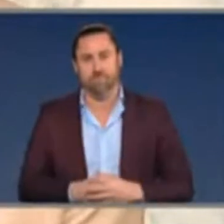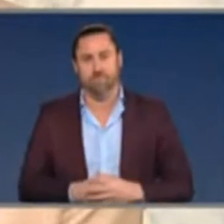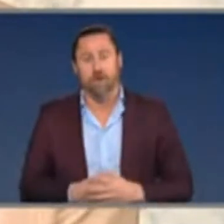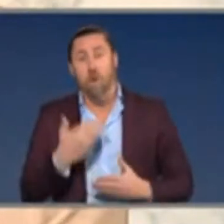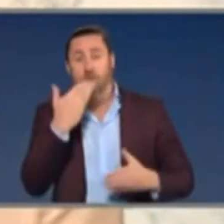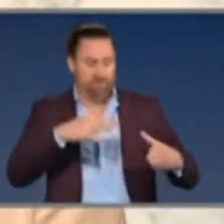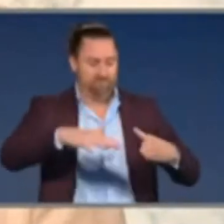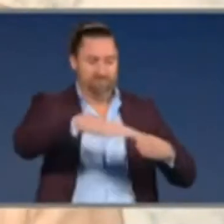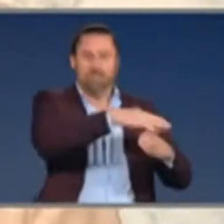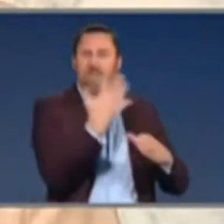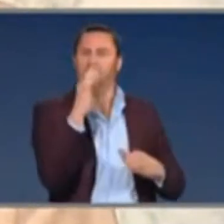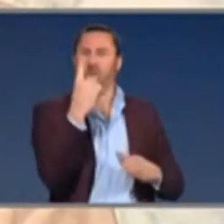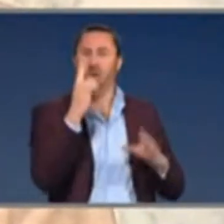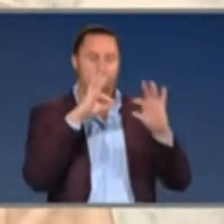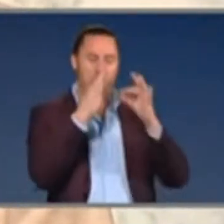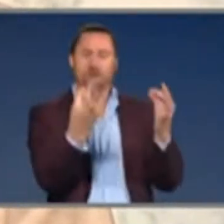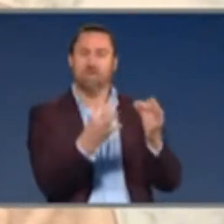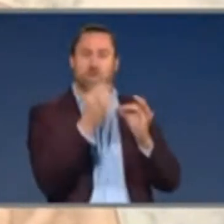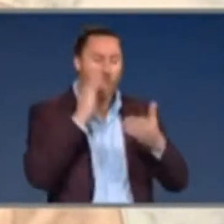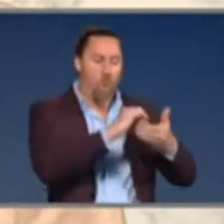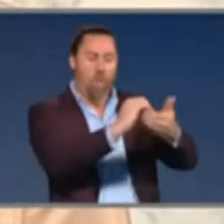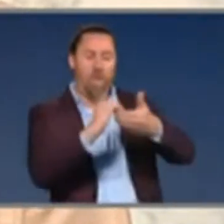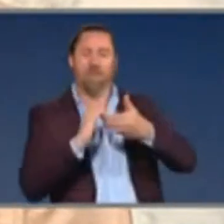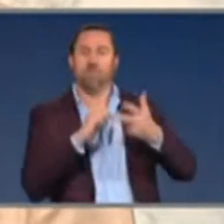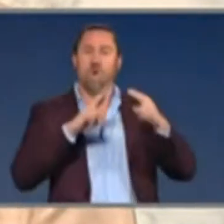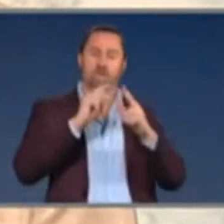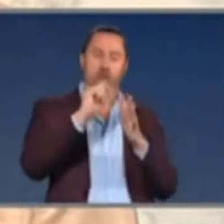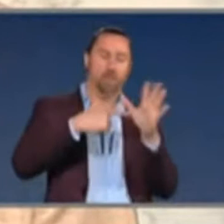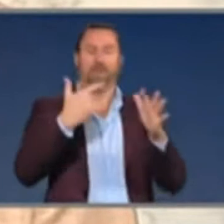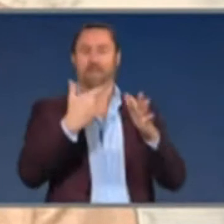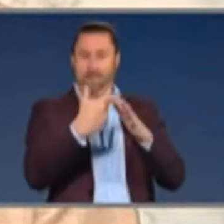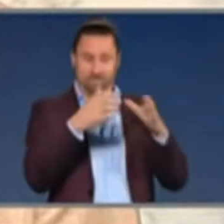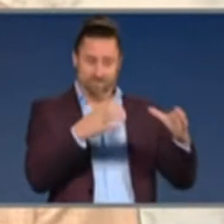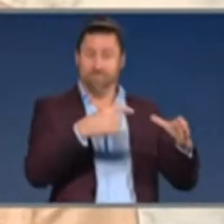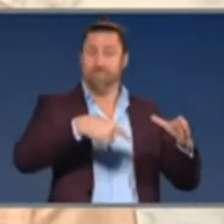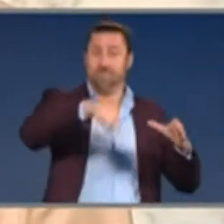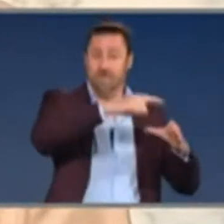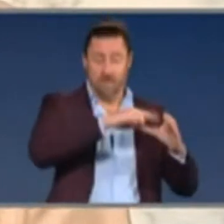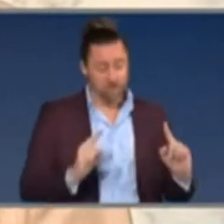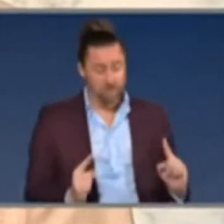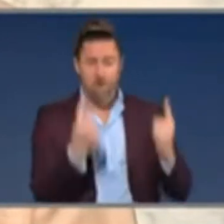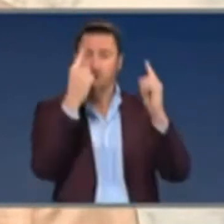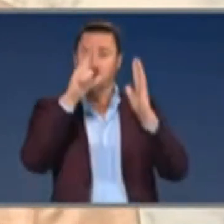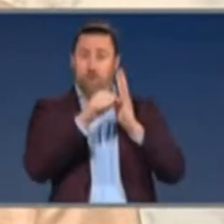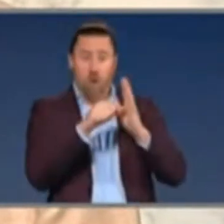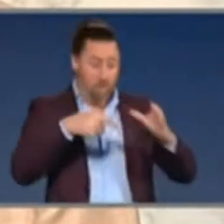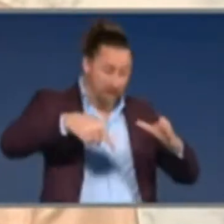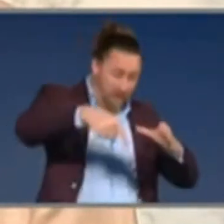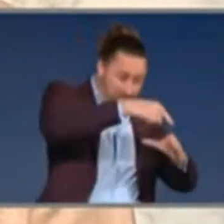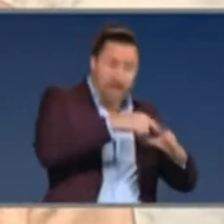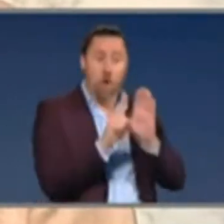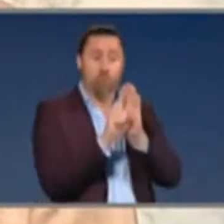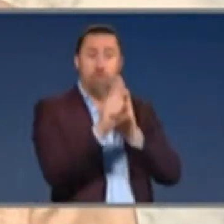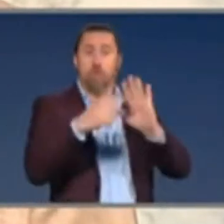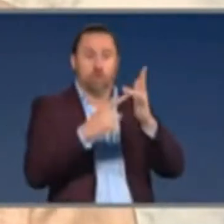members of the Coalition of Peaks. This is the first time our community-controlled leadership have come together in this